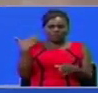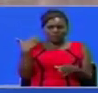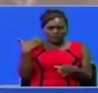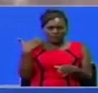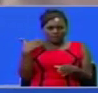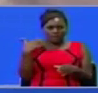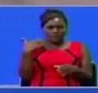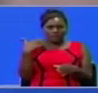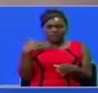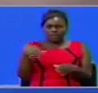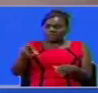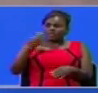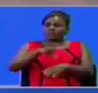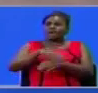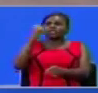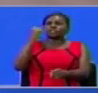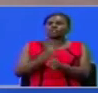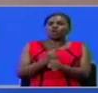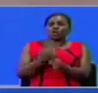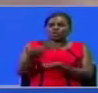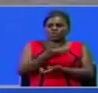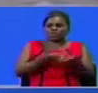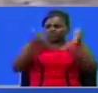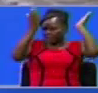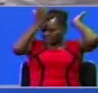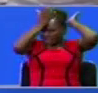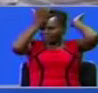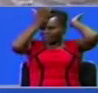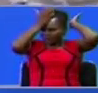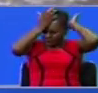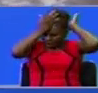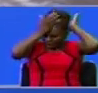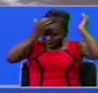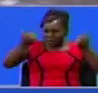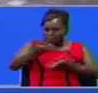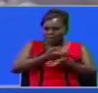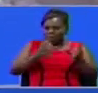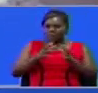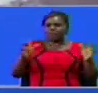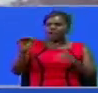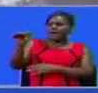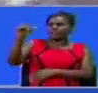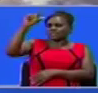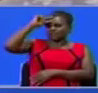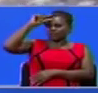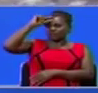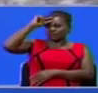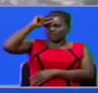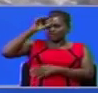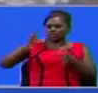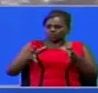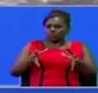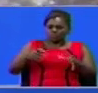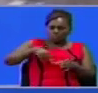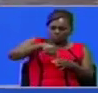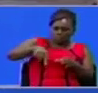and artisans will get employment, and the economy of Kakamega County will spur. He further urged the government to cushion the local